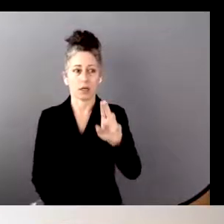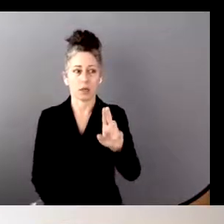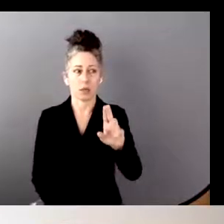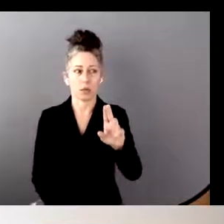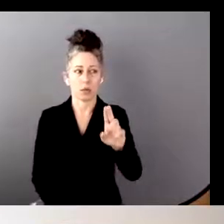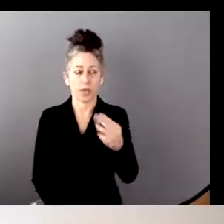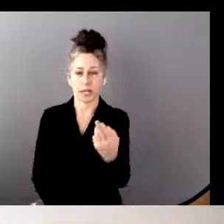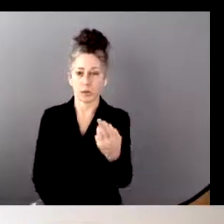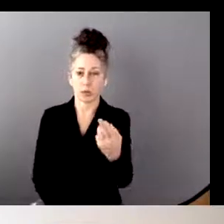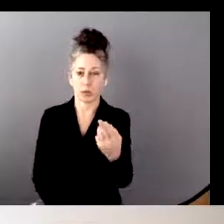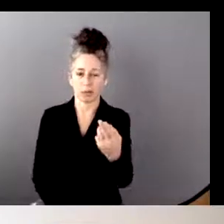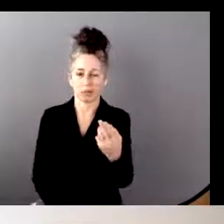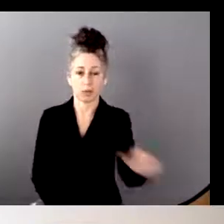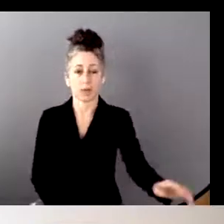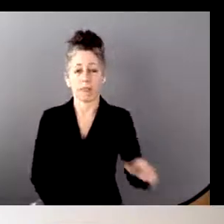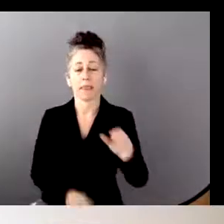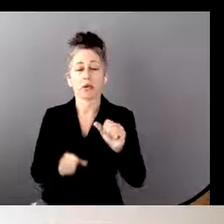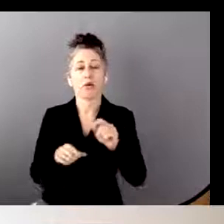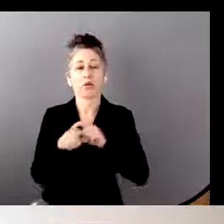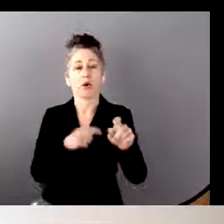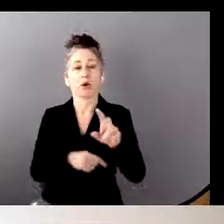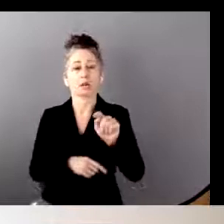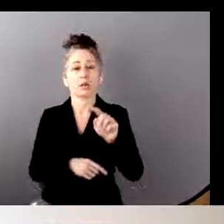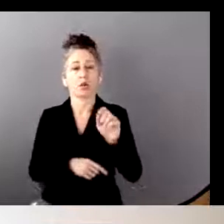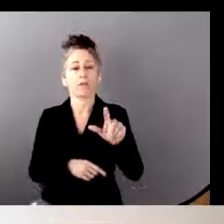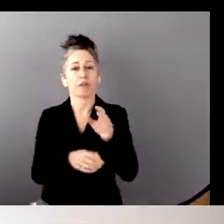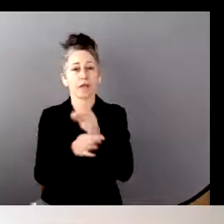And you can call us toll free at